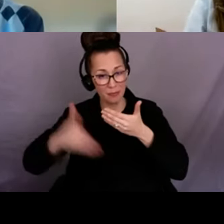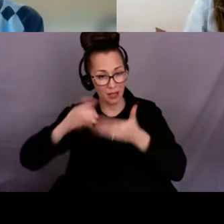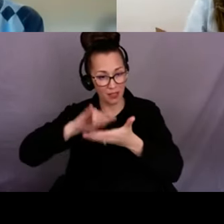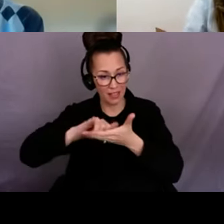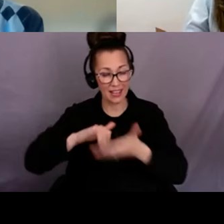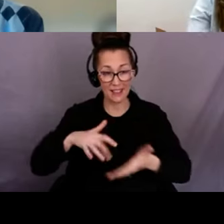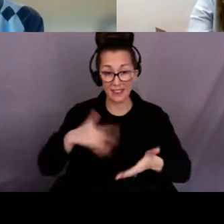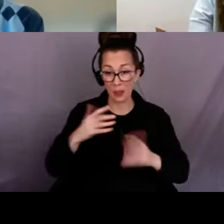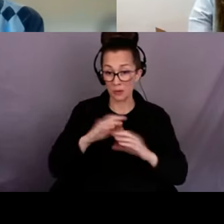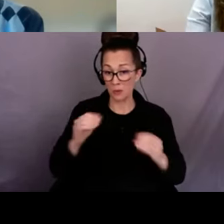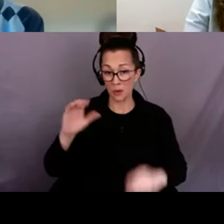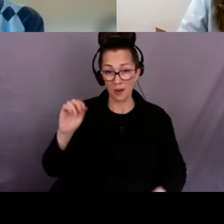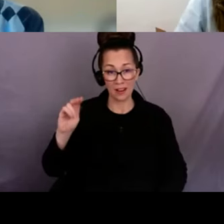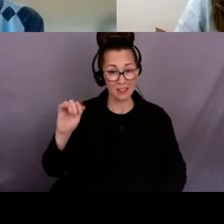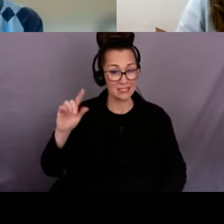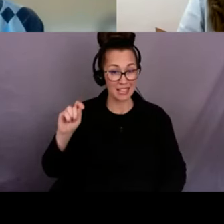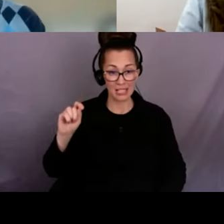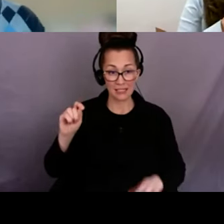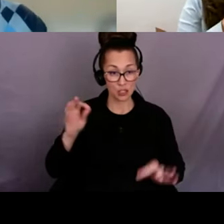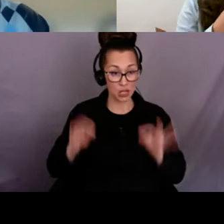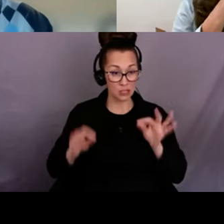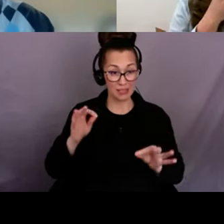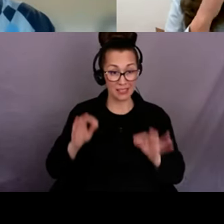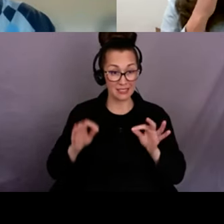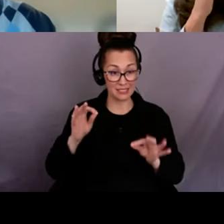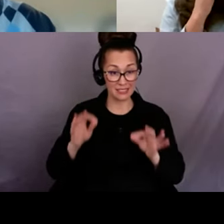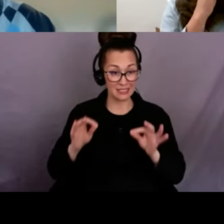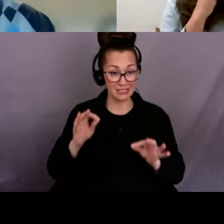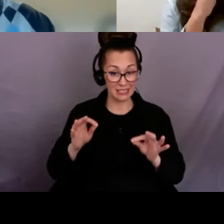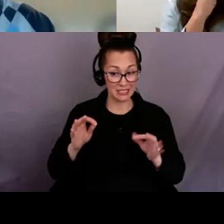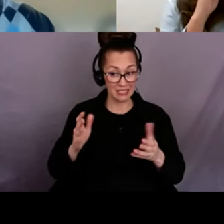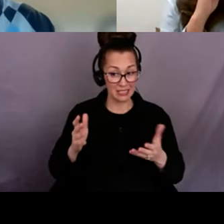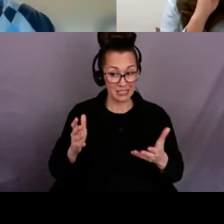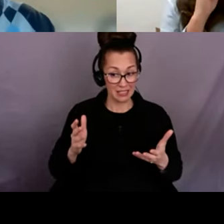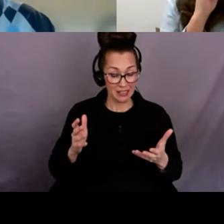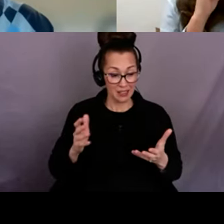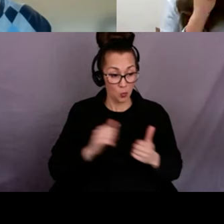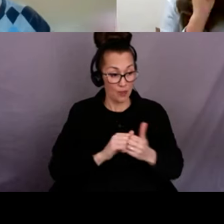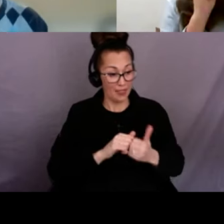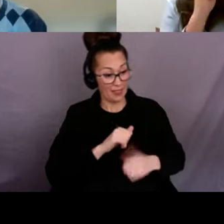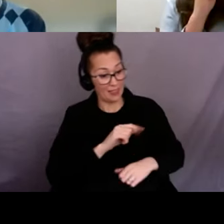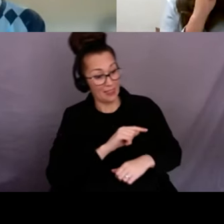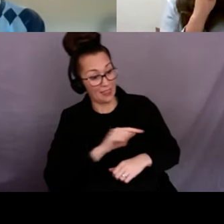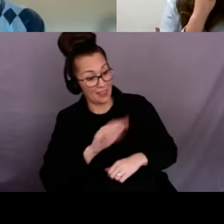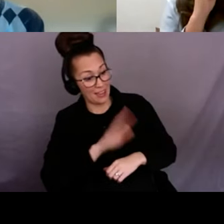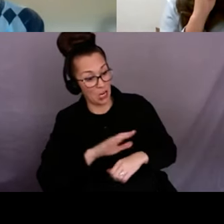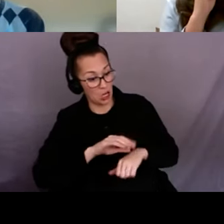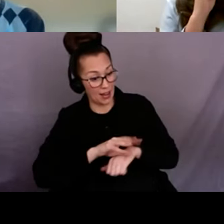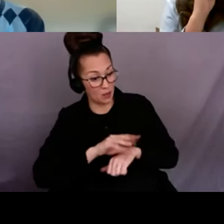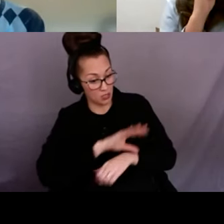other consent judgment that's in place that has plaintiff's counsel both ethically and legally and